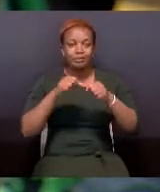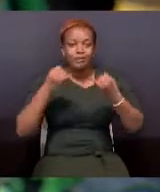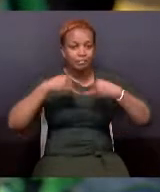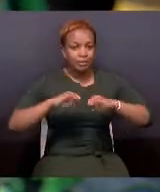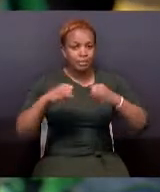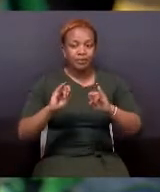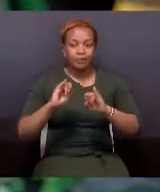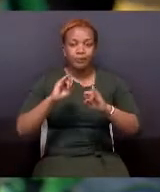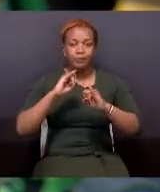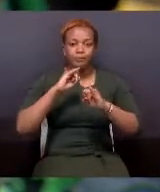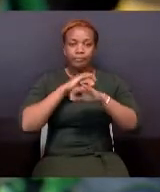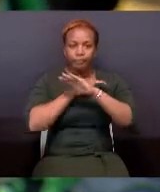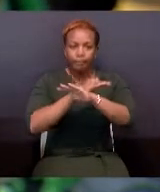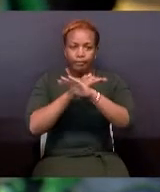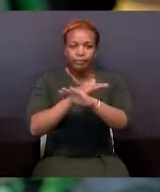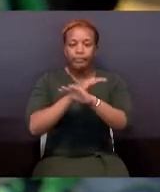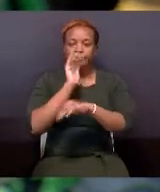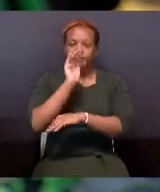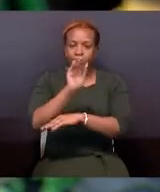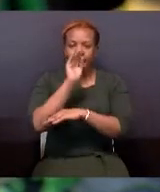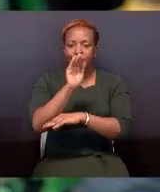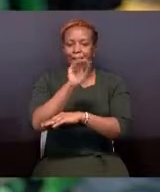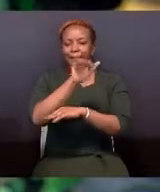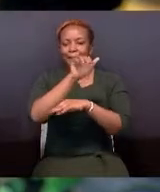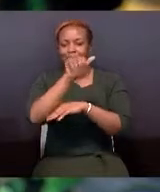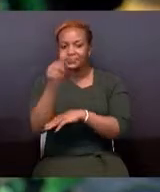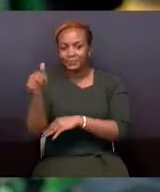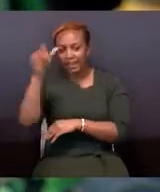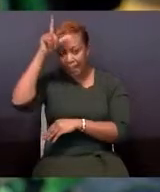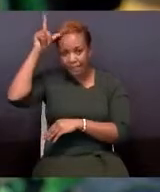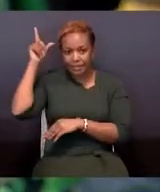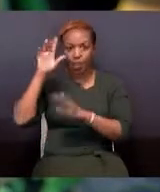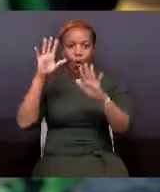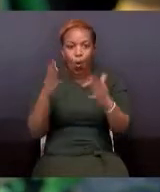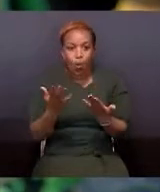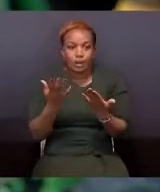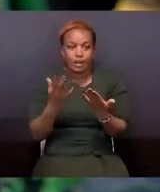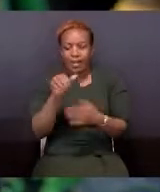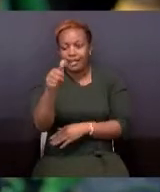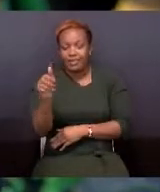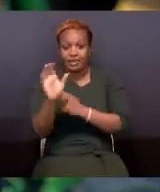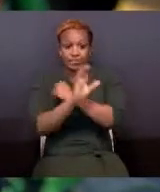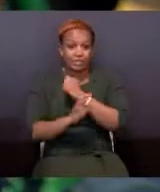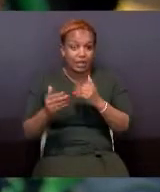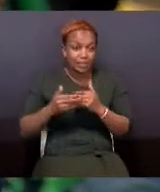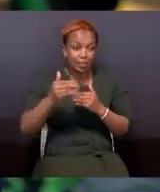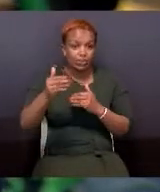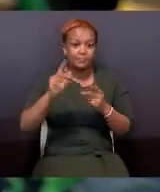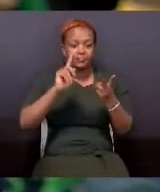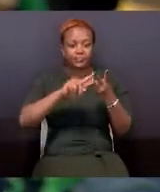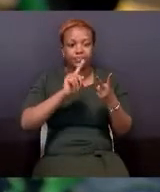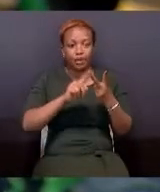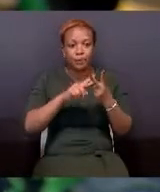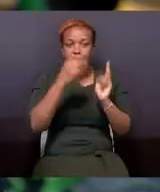in Zimbabwe or Liberia or any other African country where we're implementing and beyond. The second one is